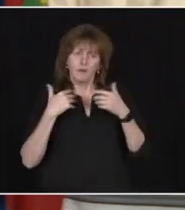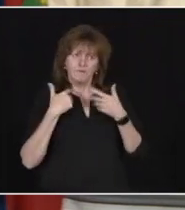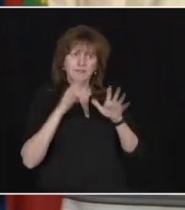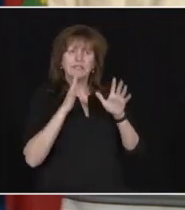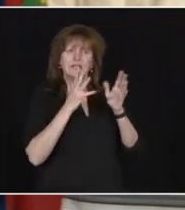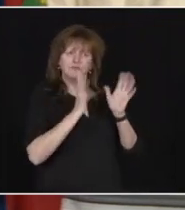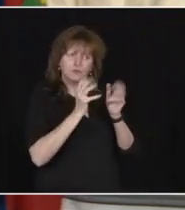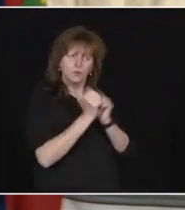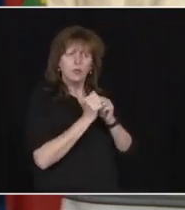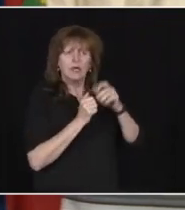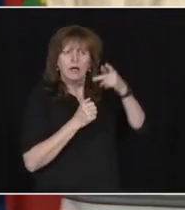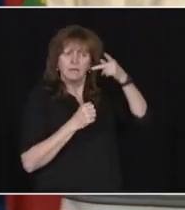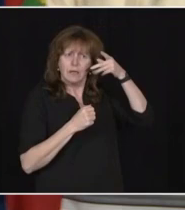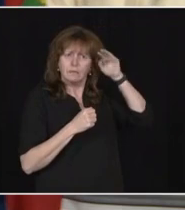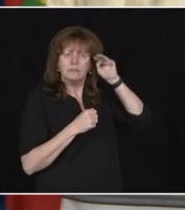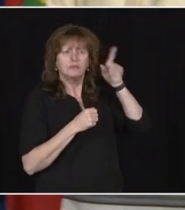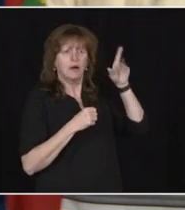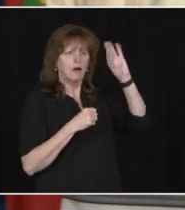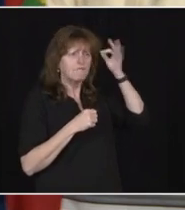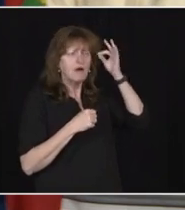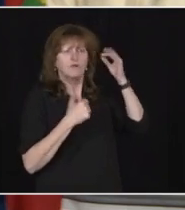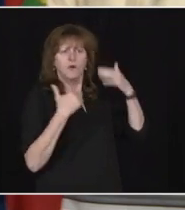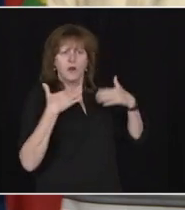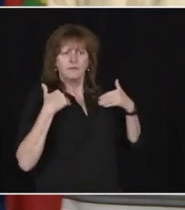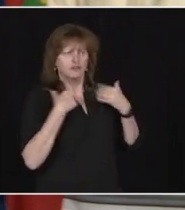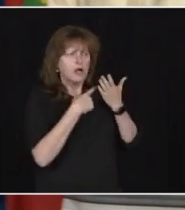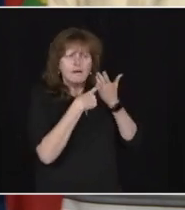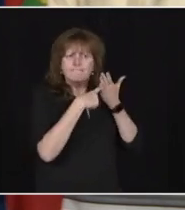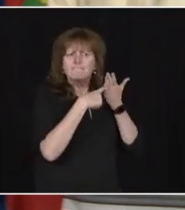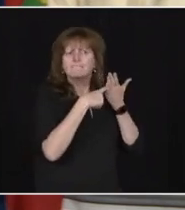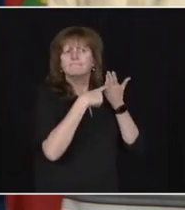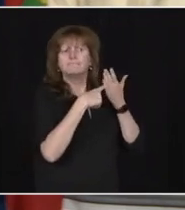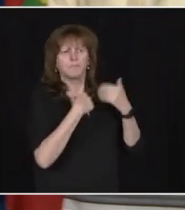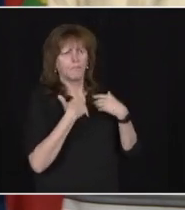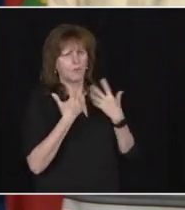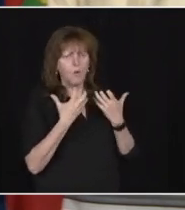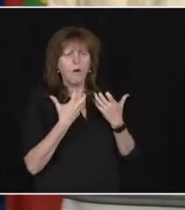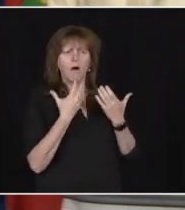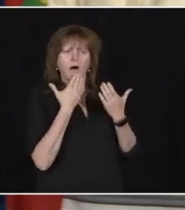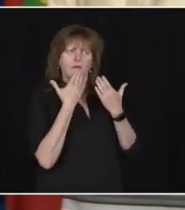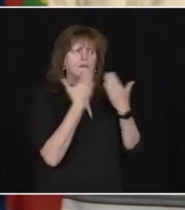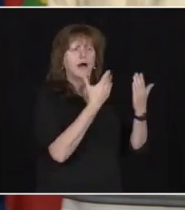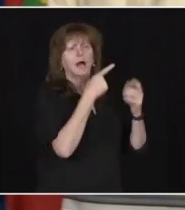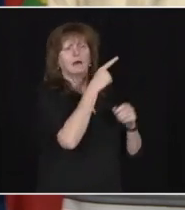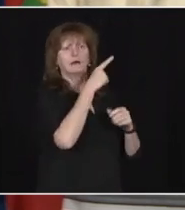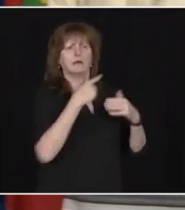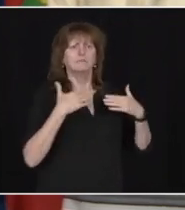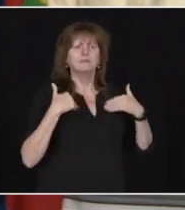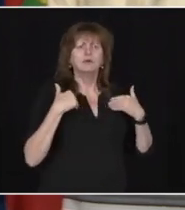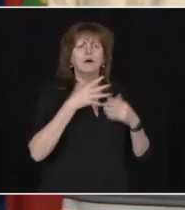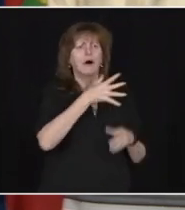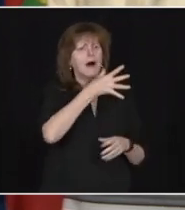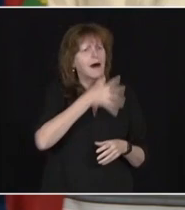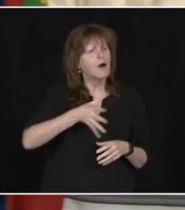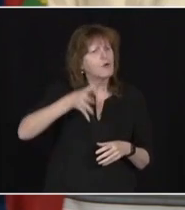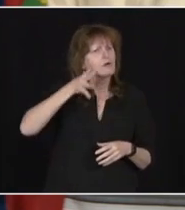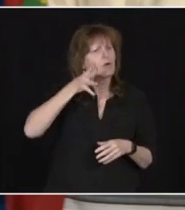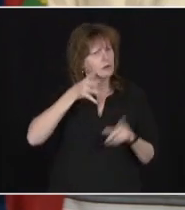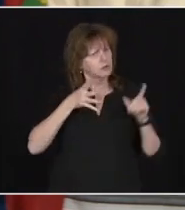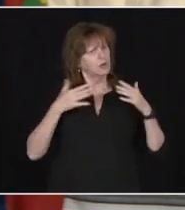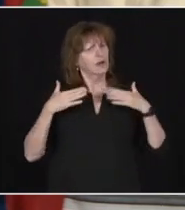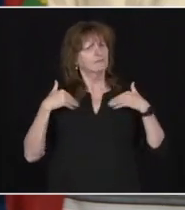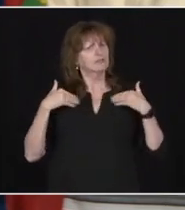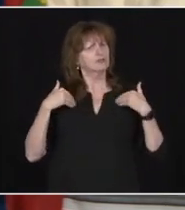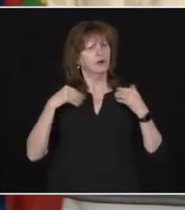federal counterparts, and I want to thank my incredible Minister of Agriculture, Ernie Hardiman. He's been fighting hard for the